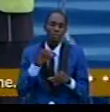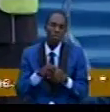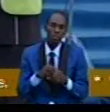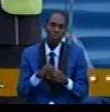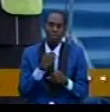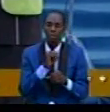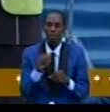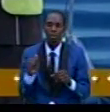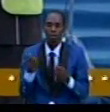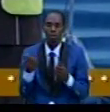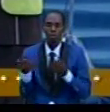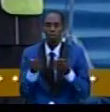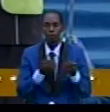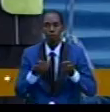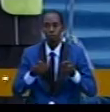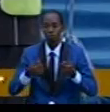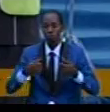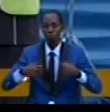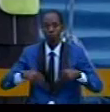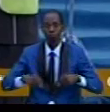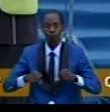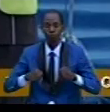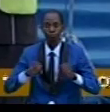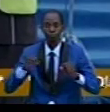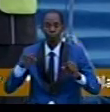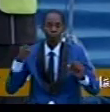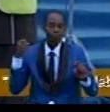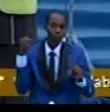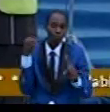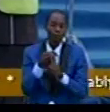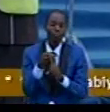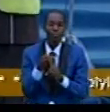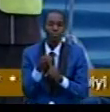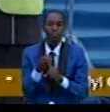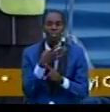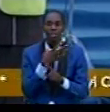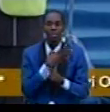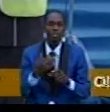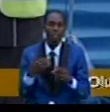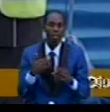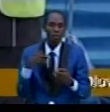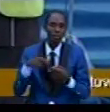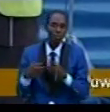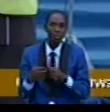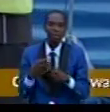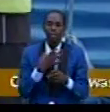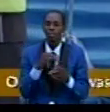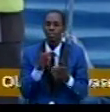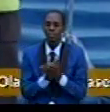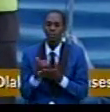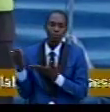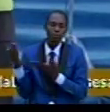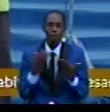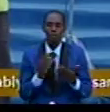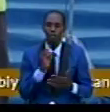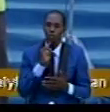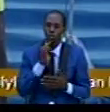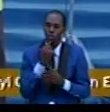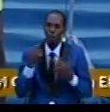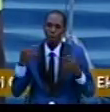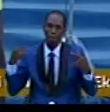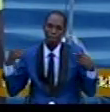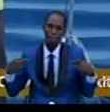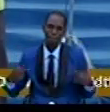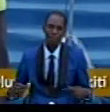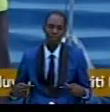accident and sustained trauma to her back, and which this resulted into a chronic pain that was taking her in